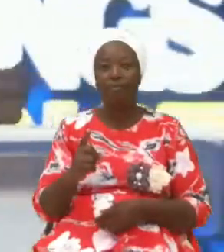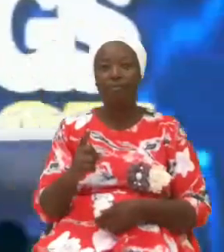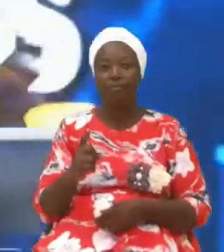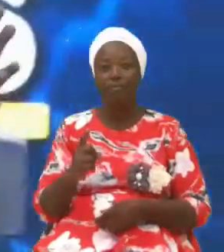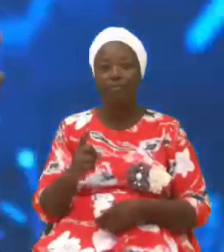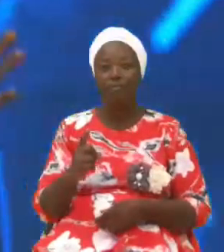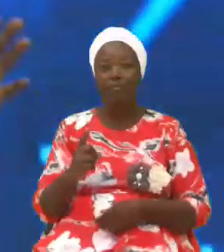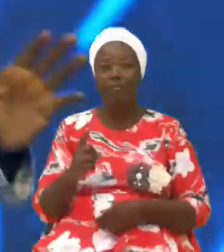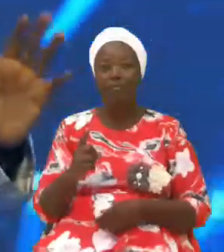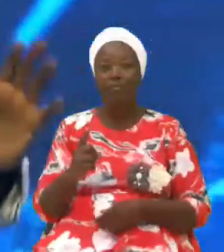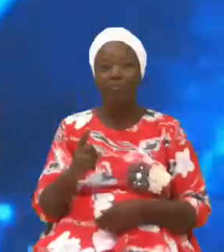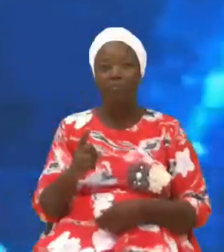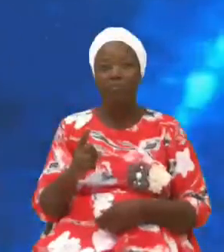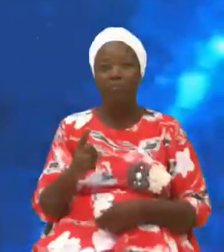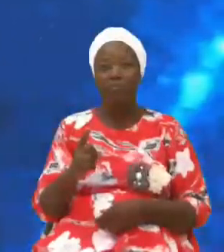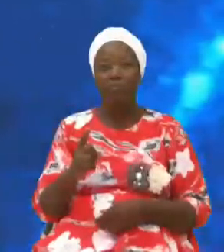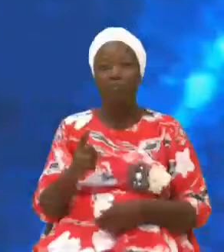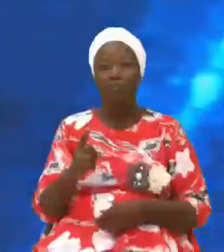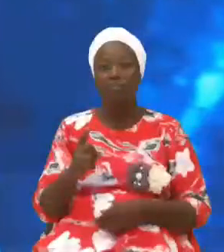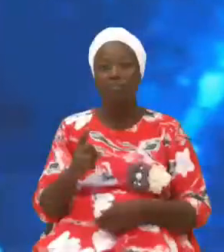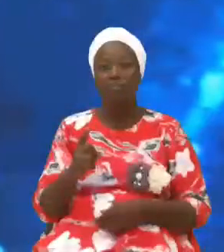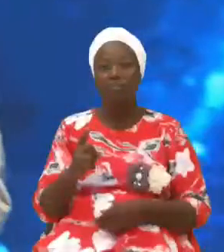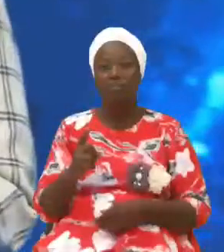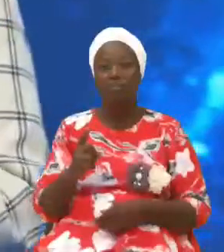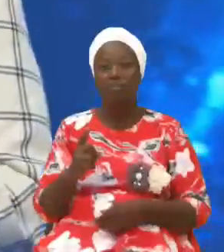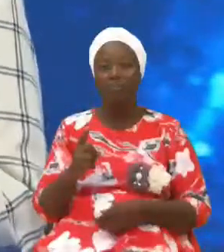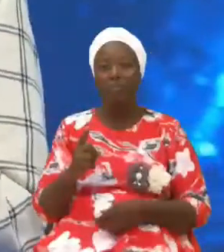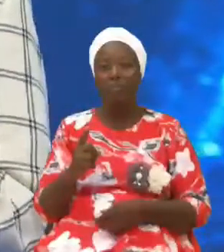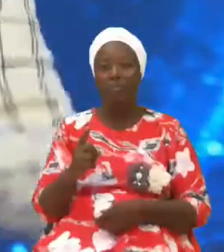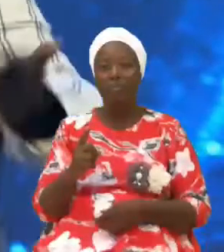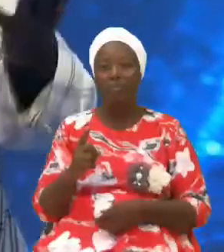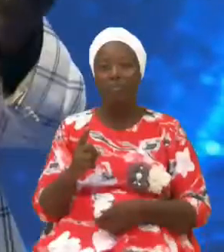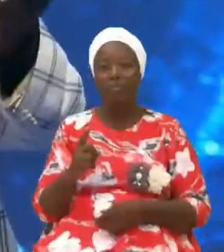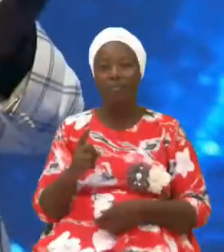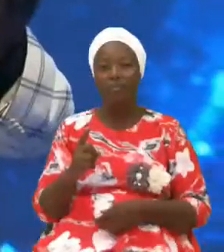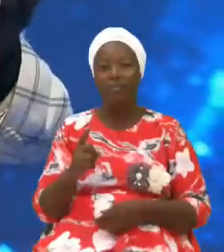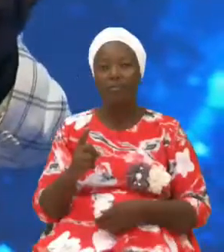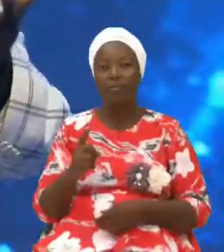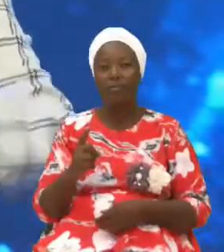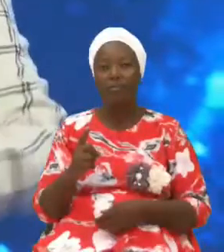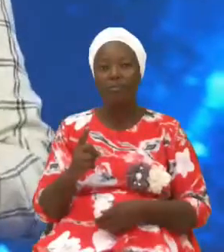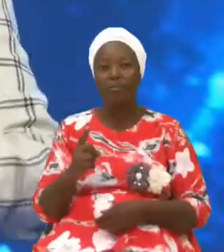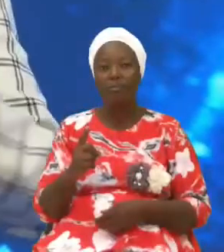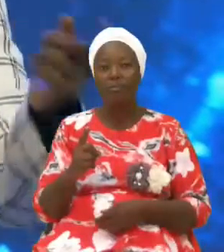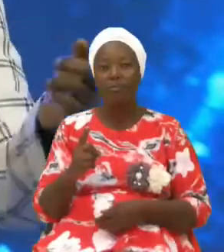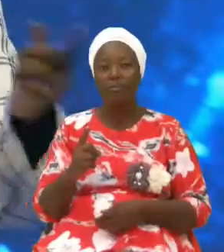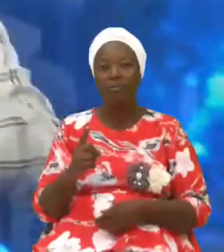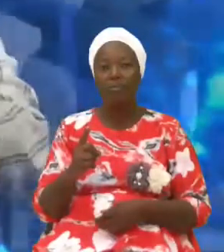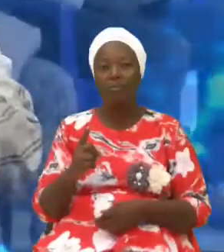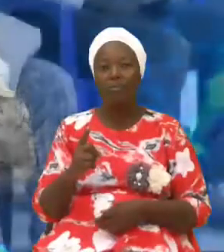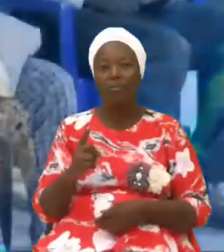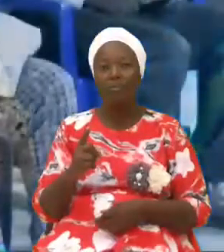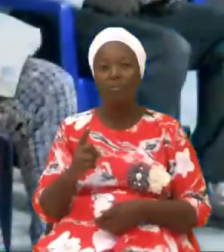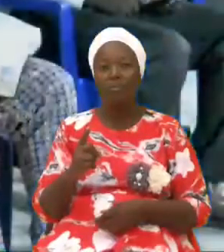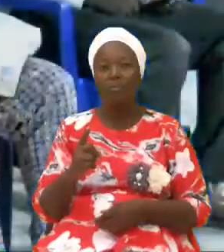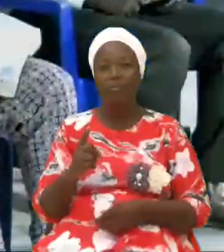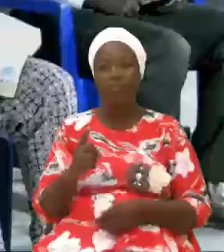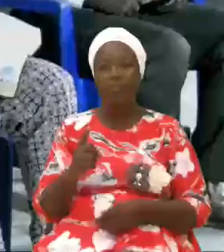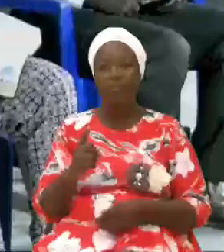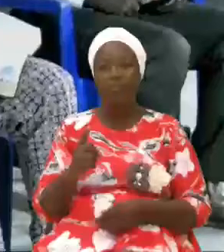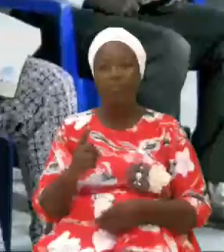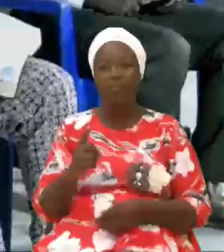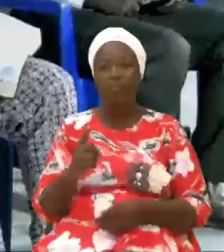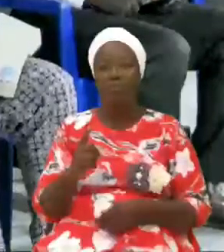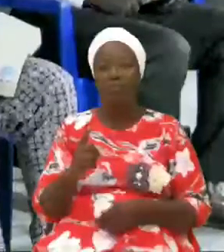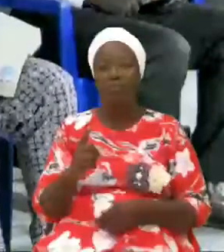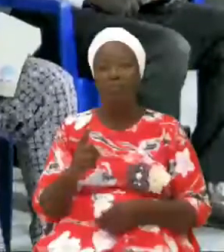showers began to be fulfilled in their midst. And every day, anyone meeting Christ, as we're meeting